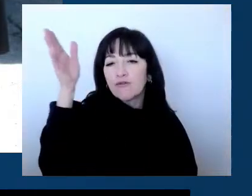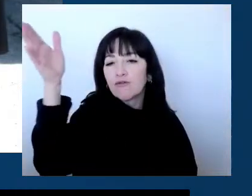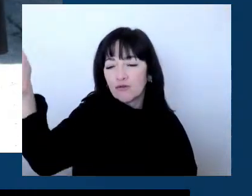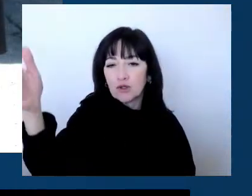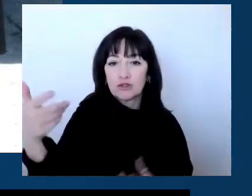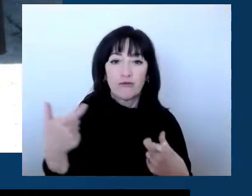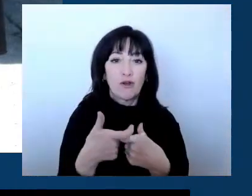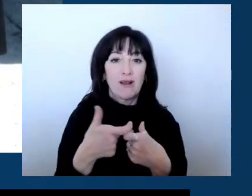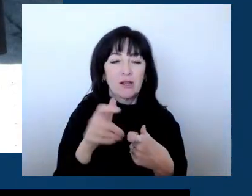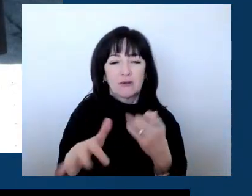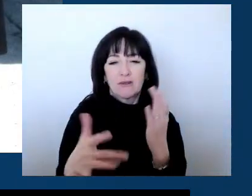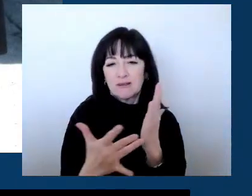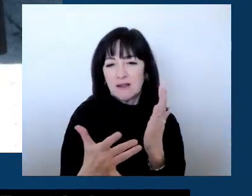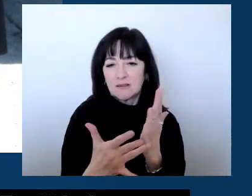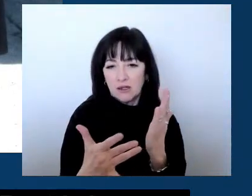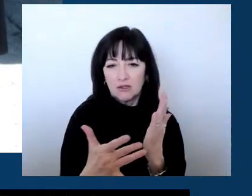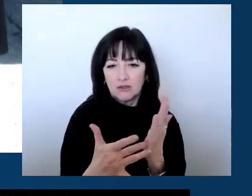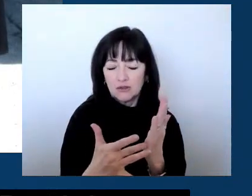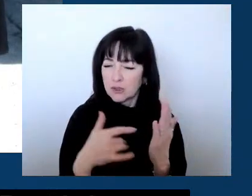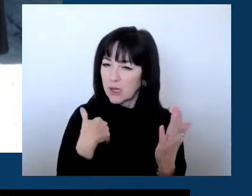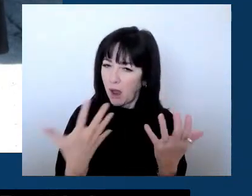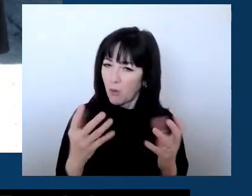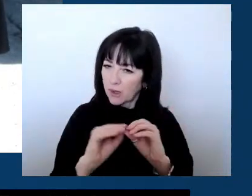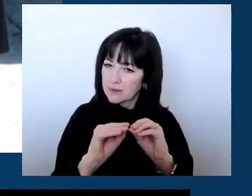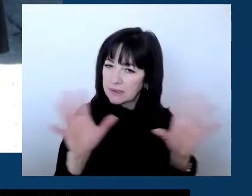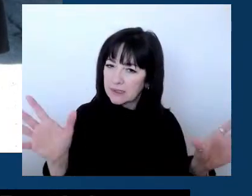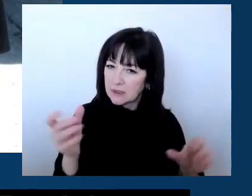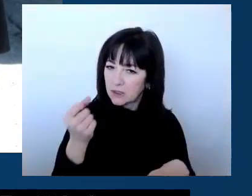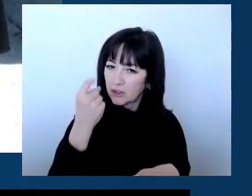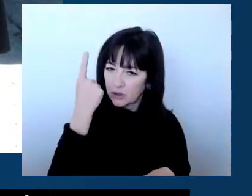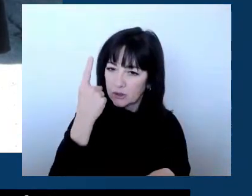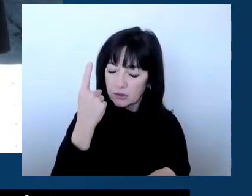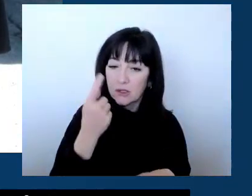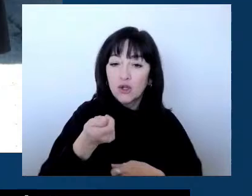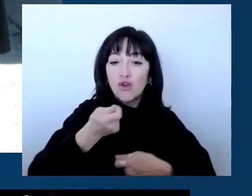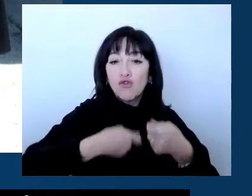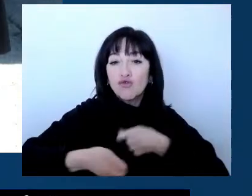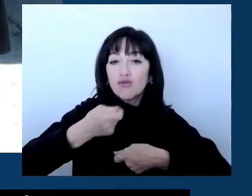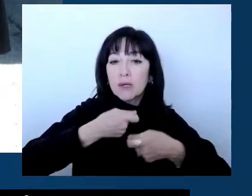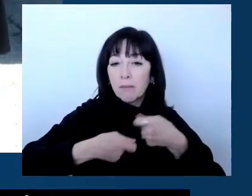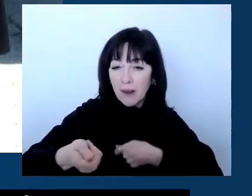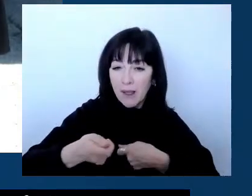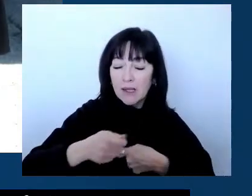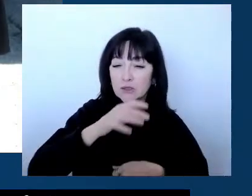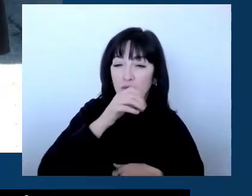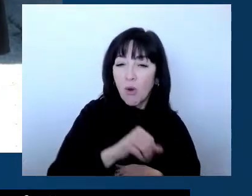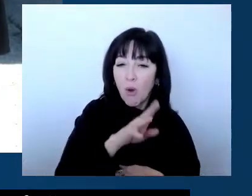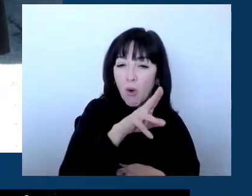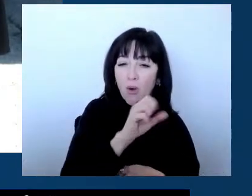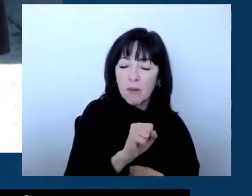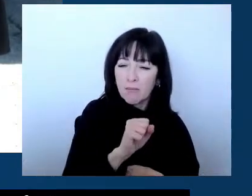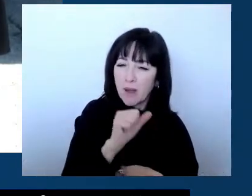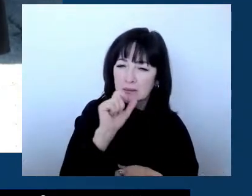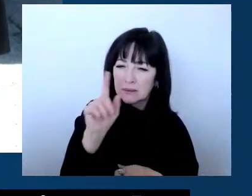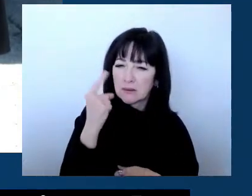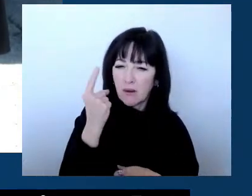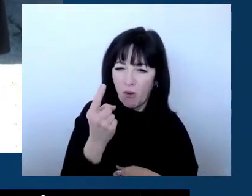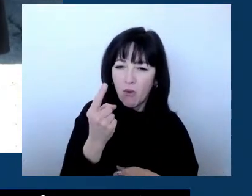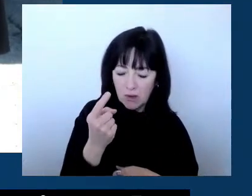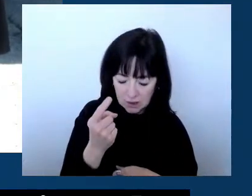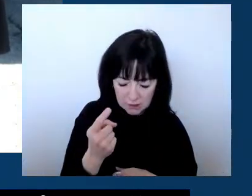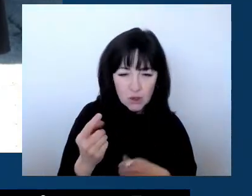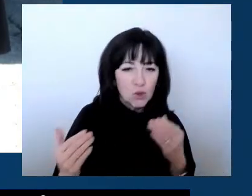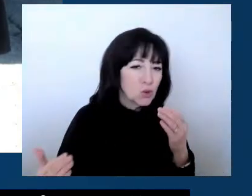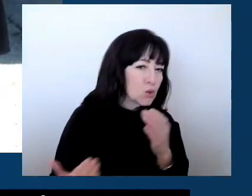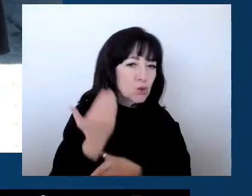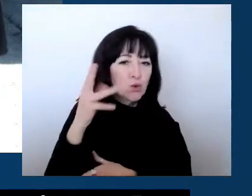clear. This is not the only opportunity to replace older buses. It will mean brand new buses, new routes,